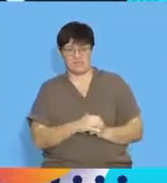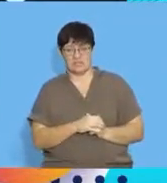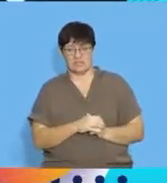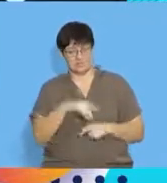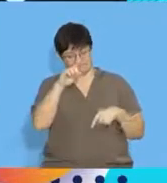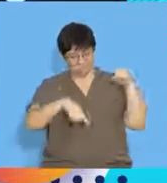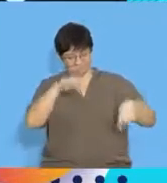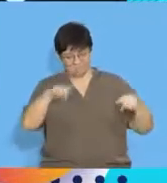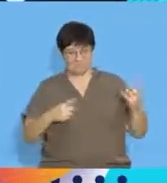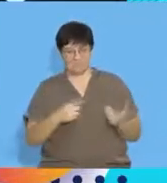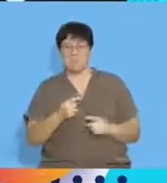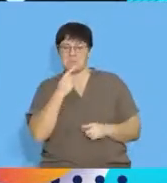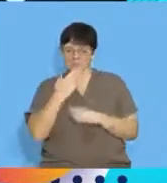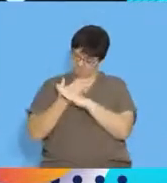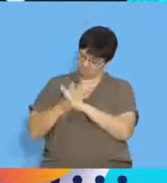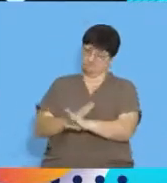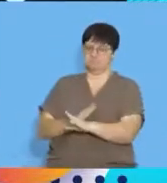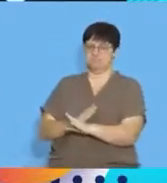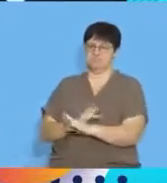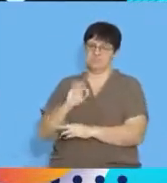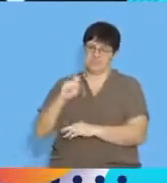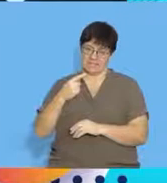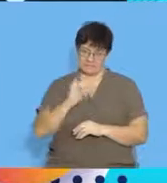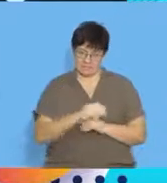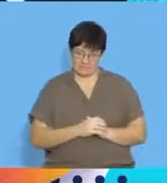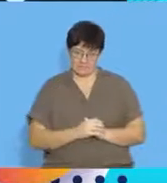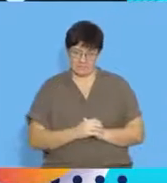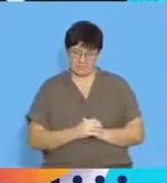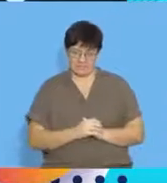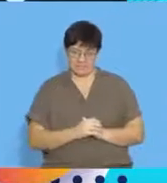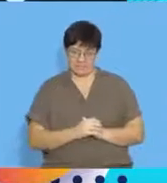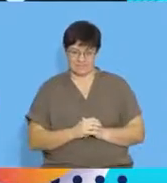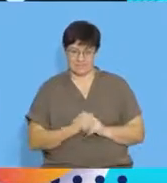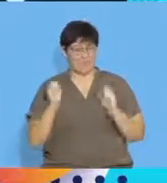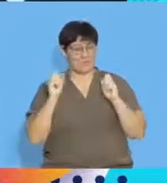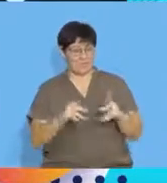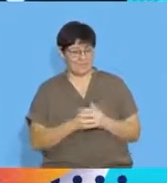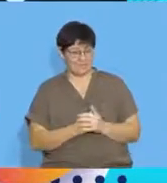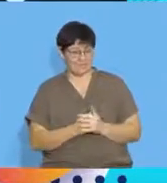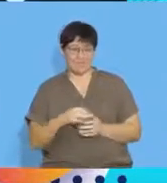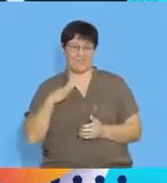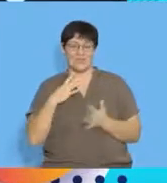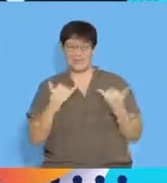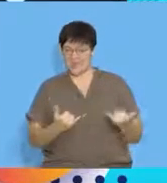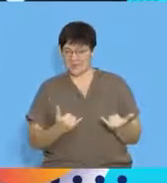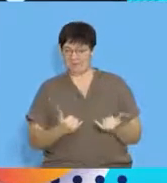that are resistant to the crops. Okay, guys, that's all we have for now. We're going